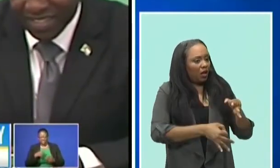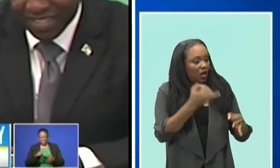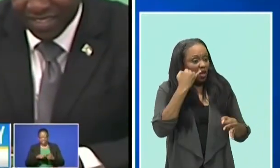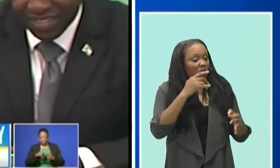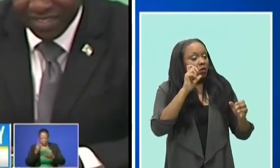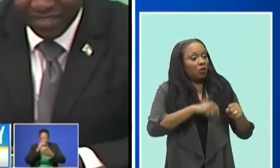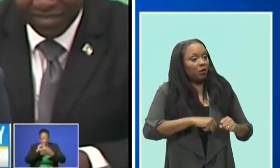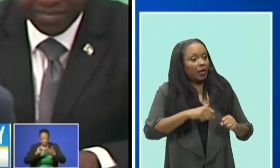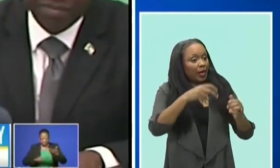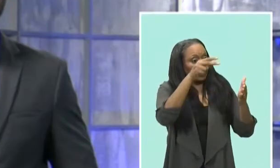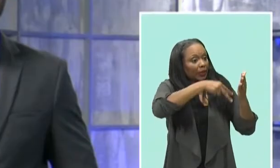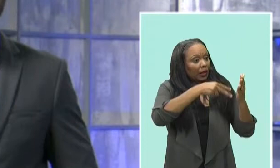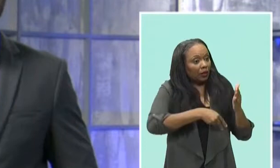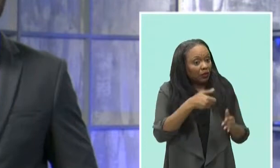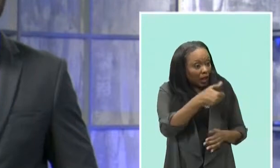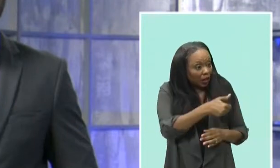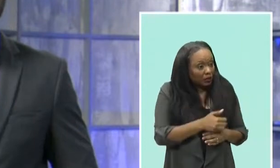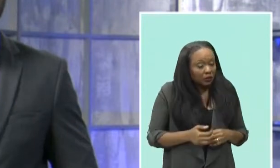list yourself.